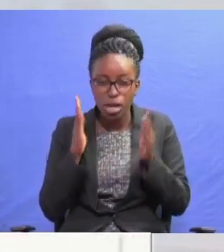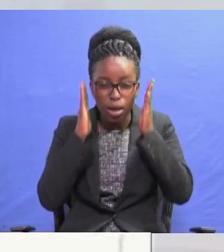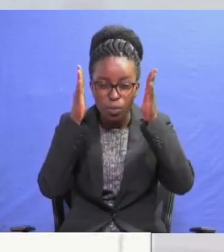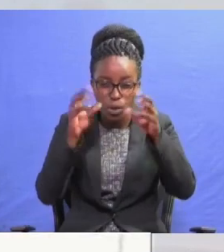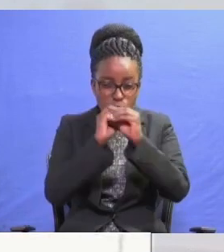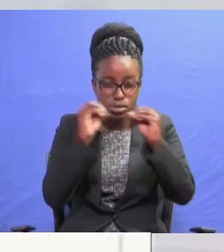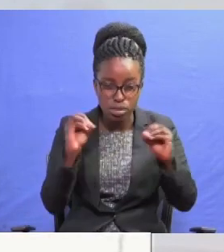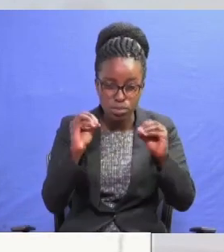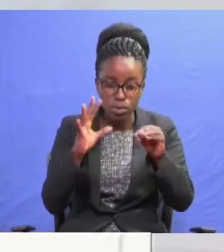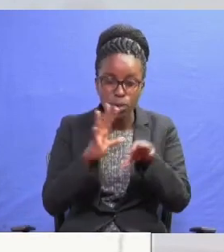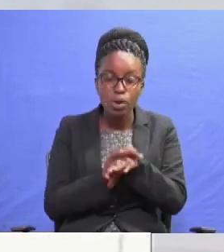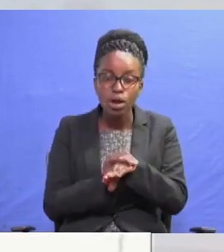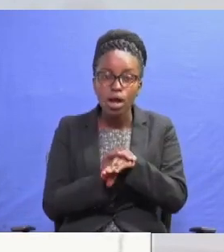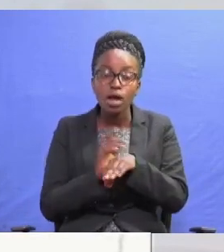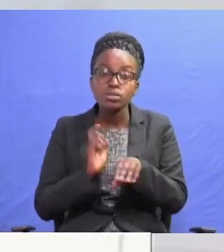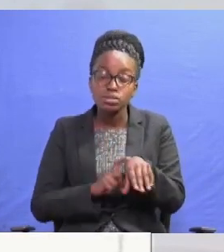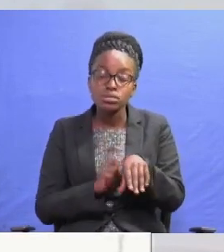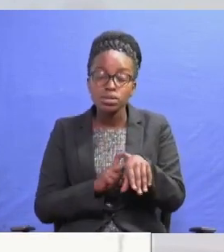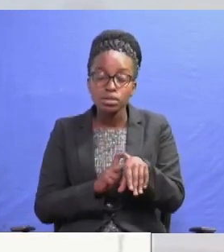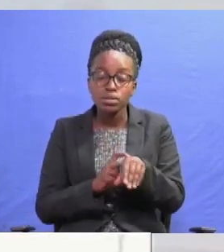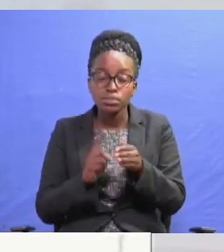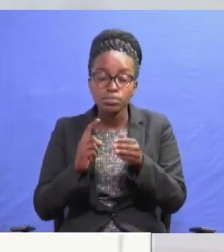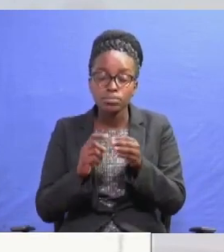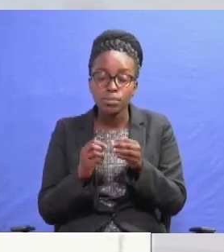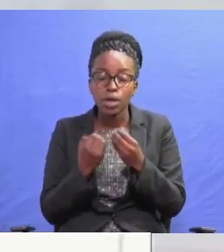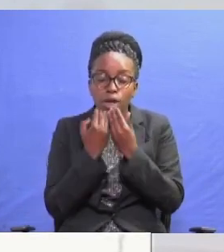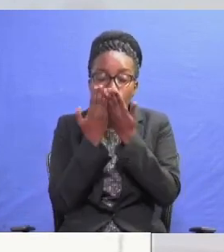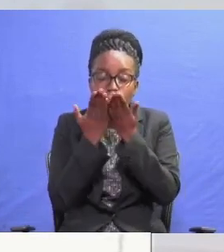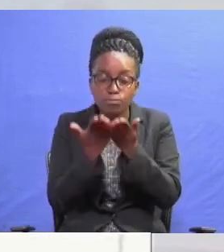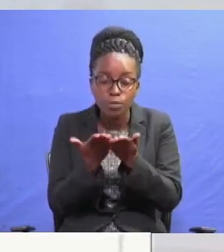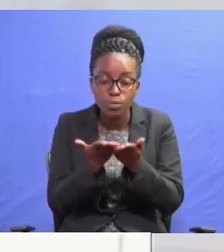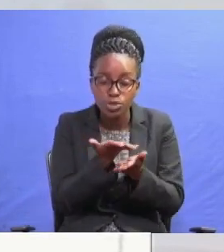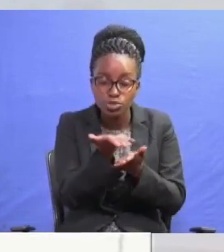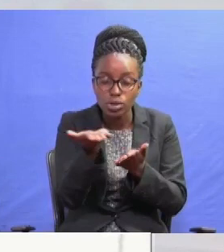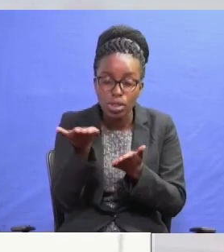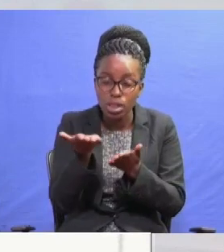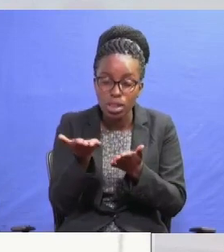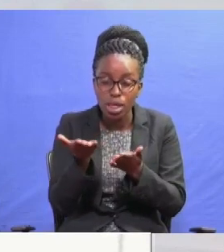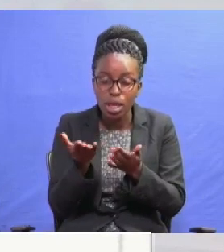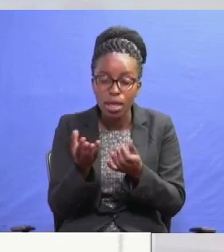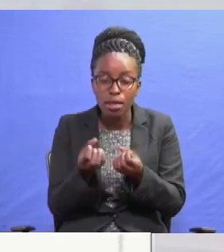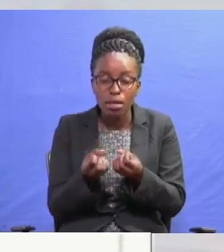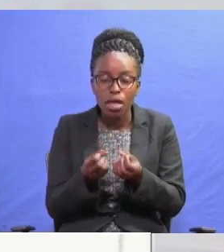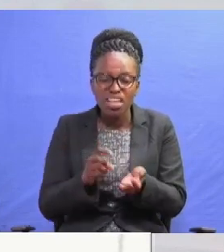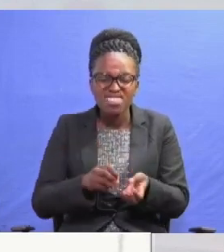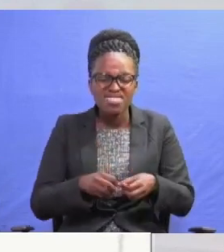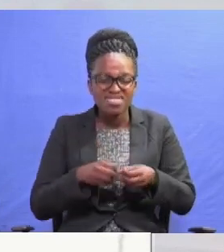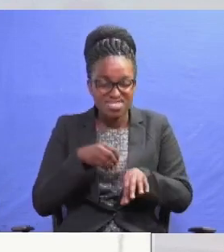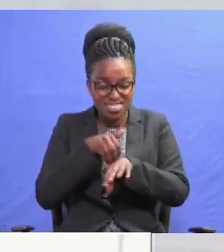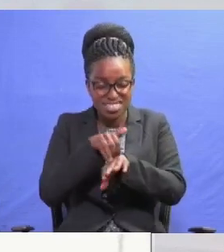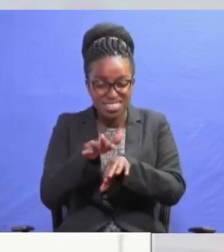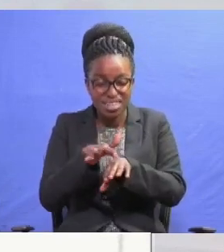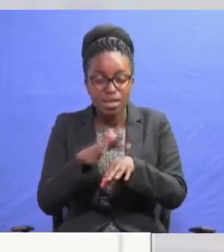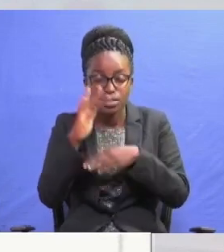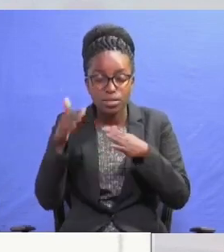already been, information is out there in the public domain? Some warnings have been sent early enough.